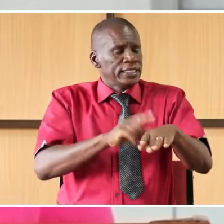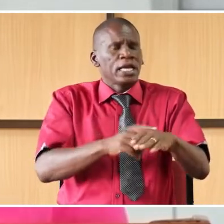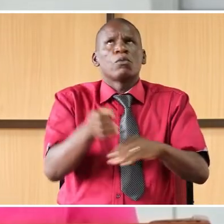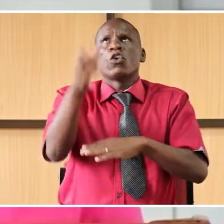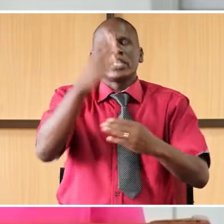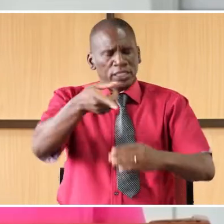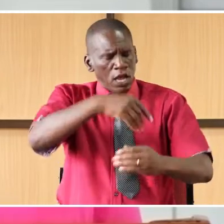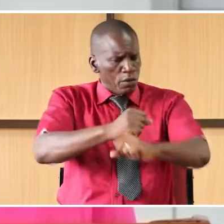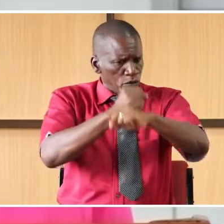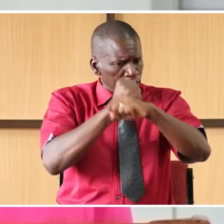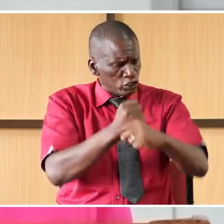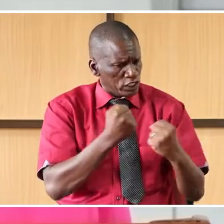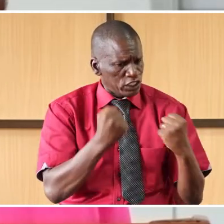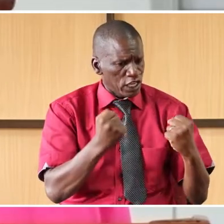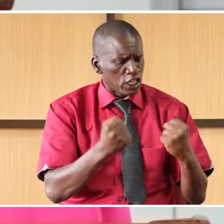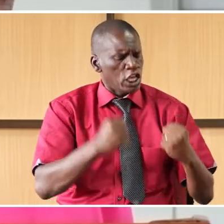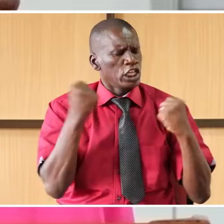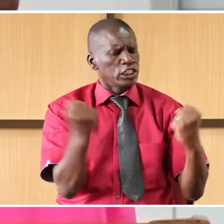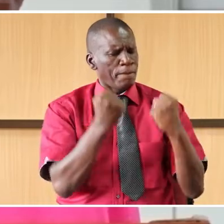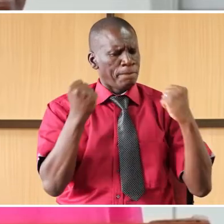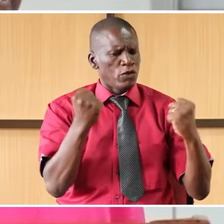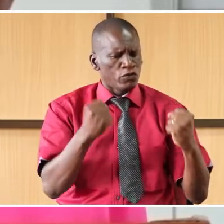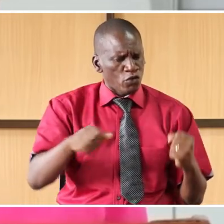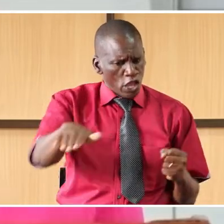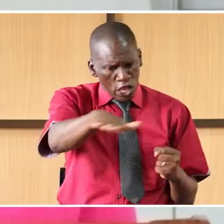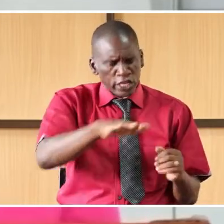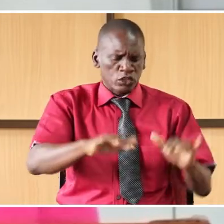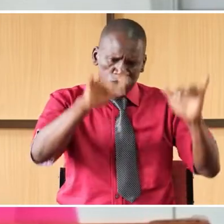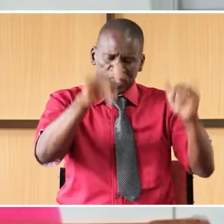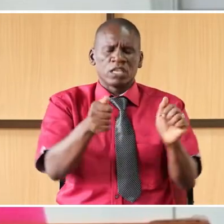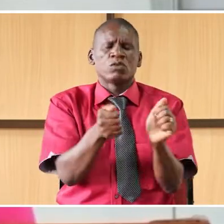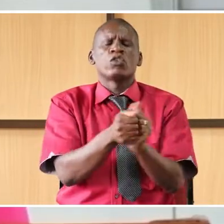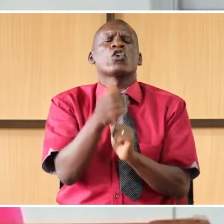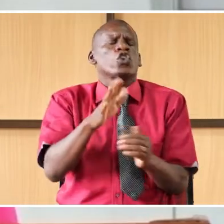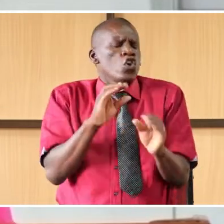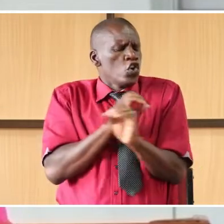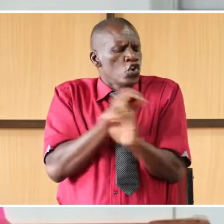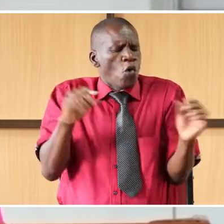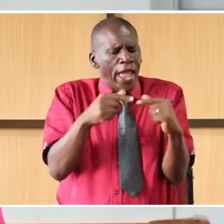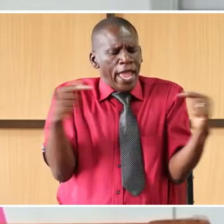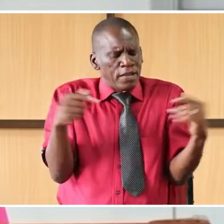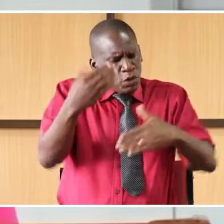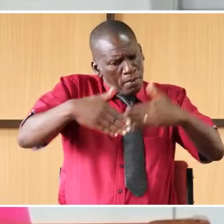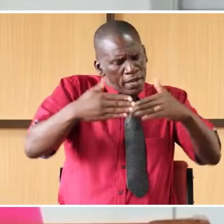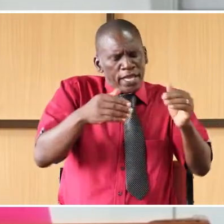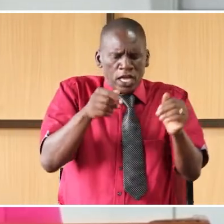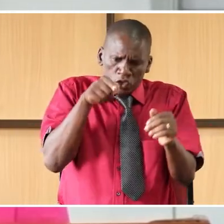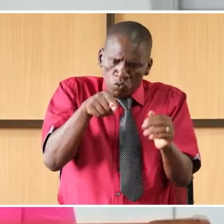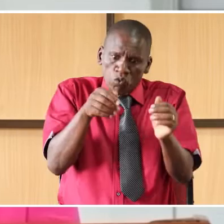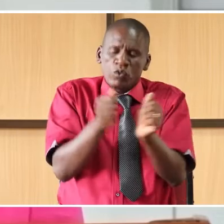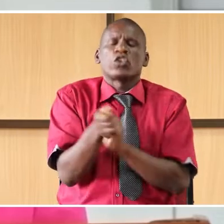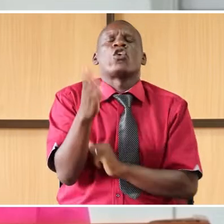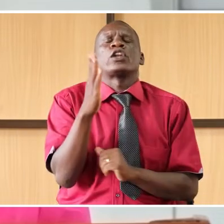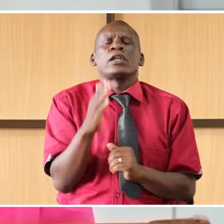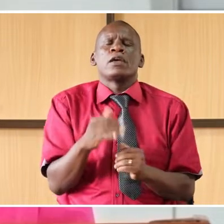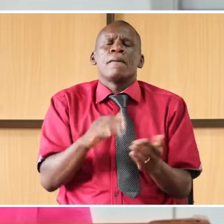our refuge, it's a very powerful place to be because no enemy will come nearby. Praise the